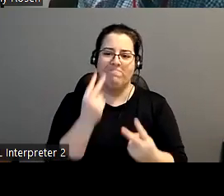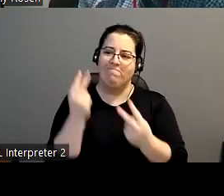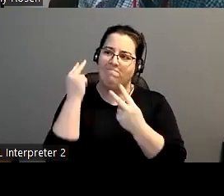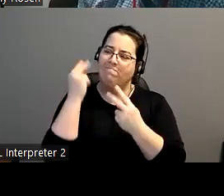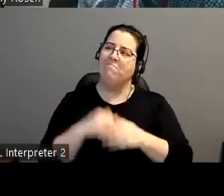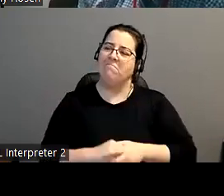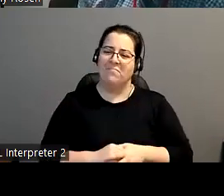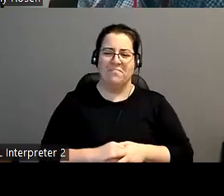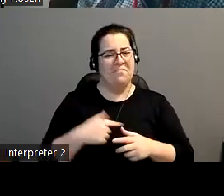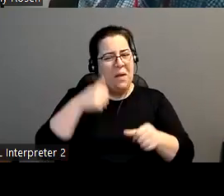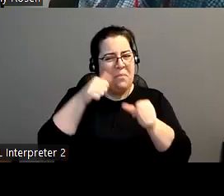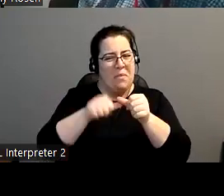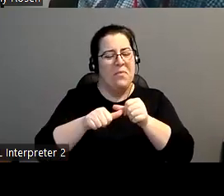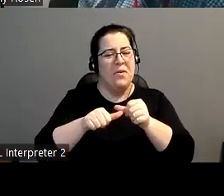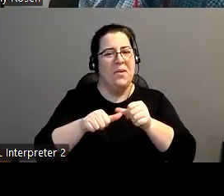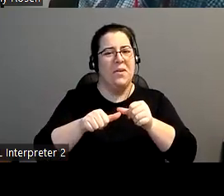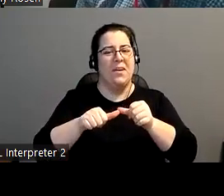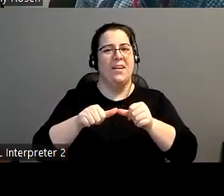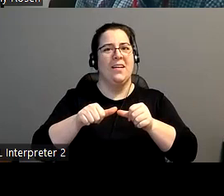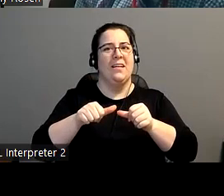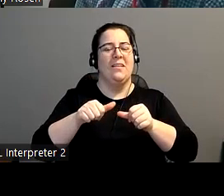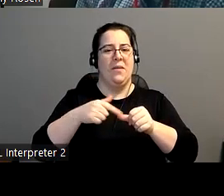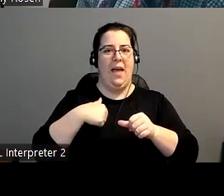started as an ER